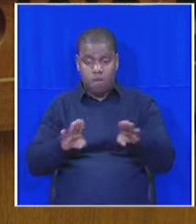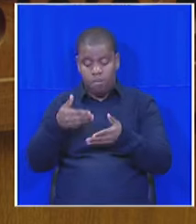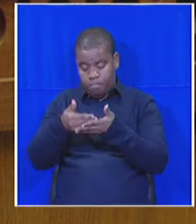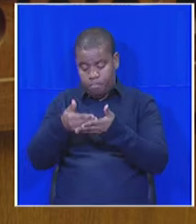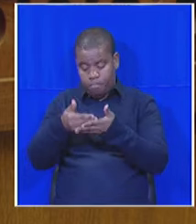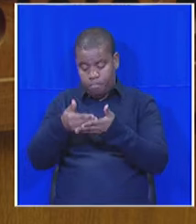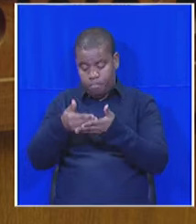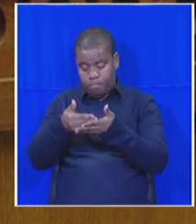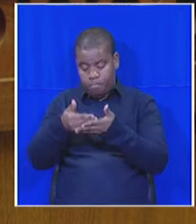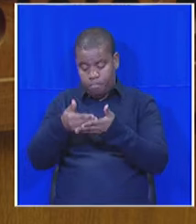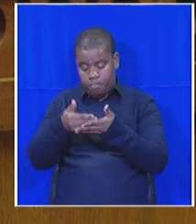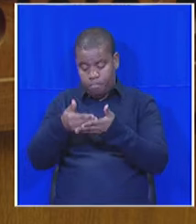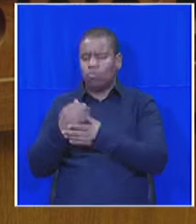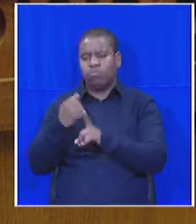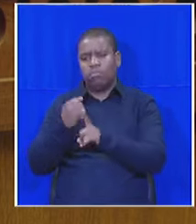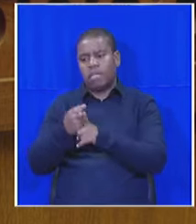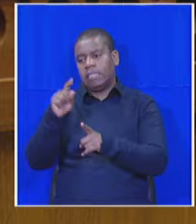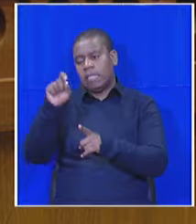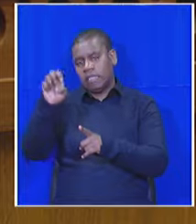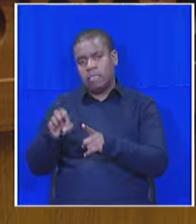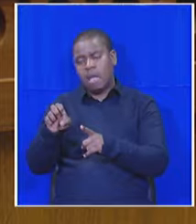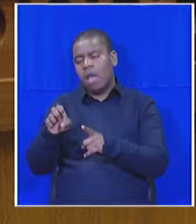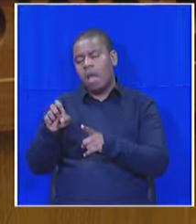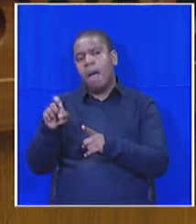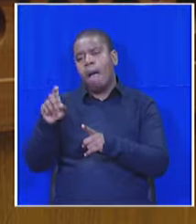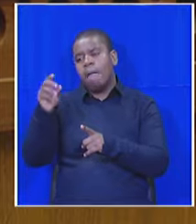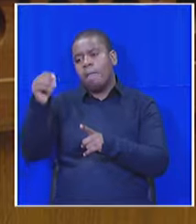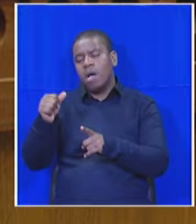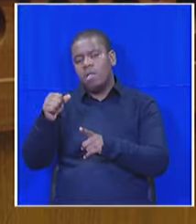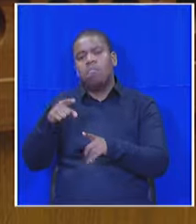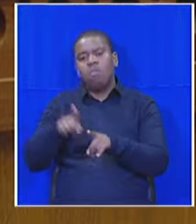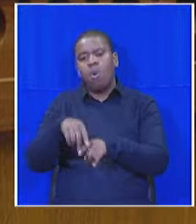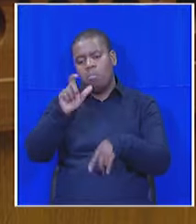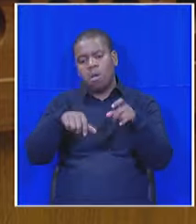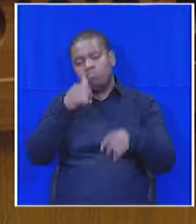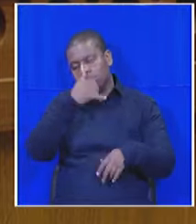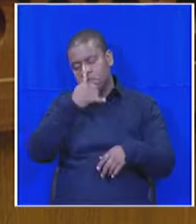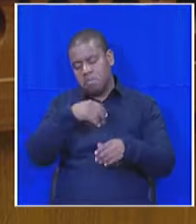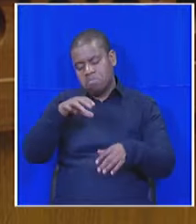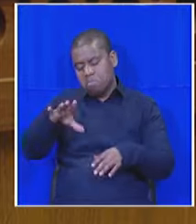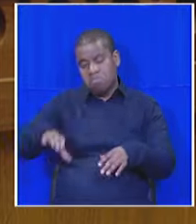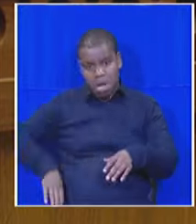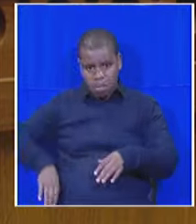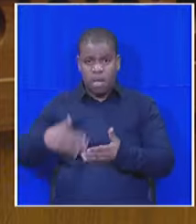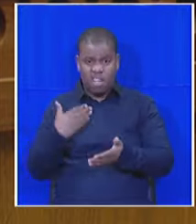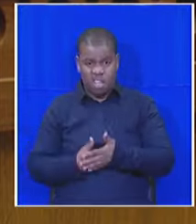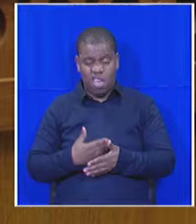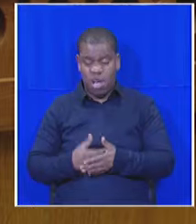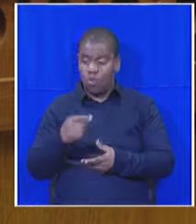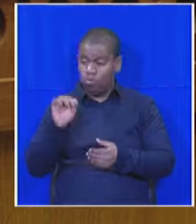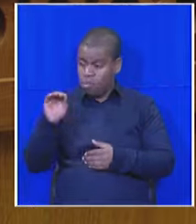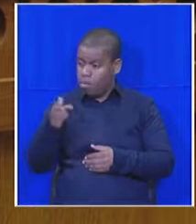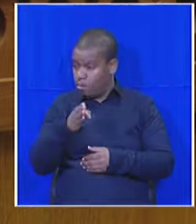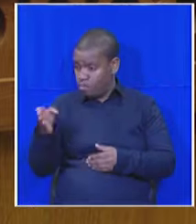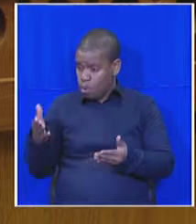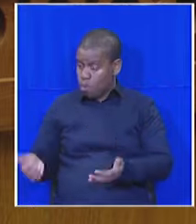Commission fights to ensure that taxpayers' money does not end up in the coffers of criminals and ends up servicing the poor